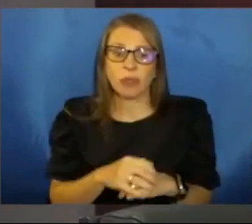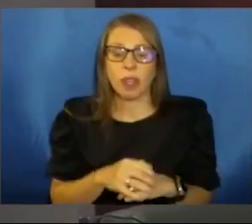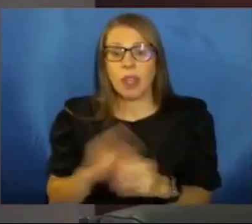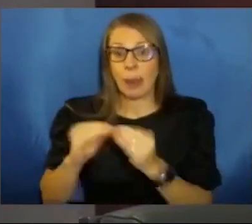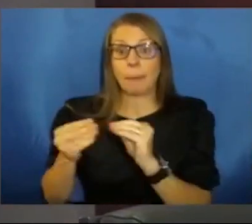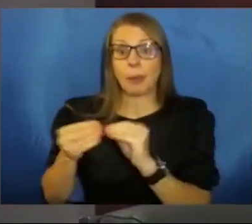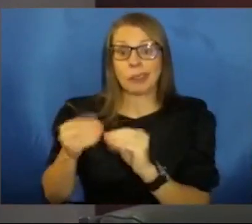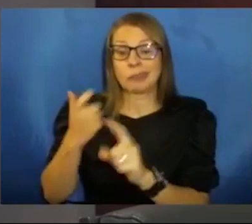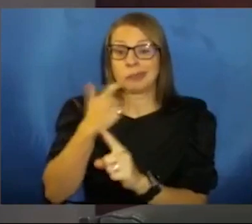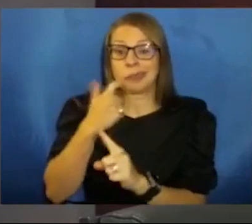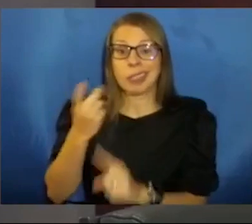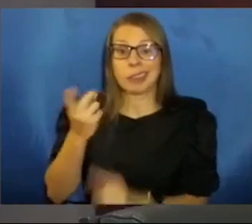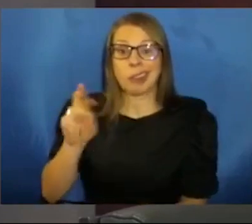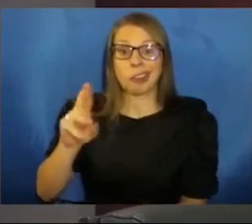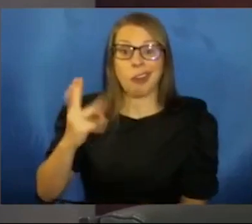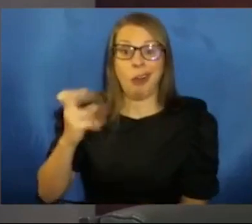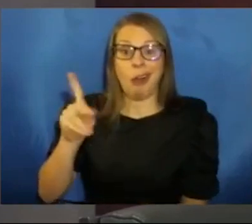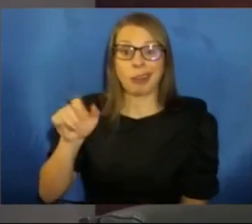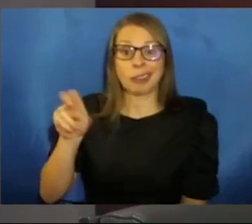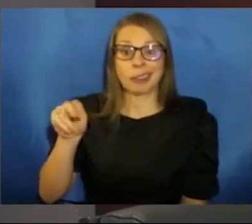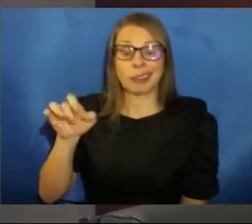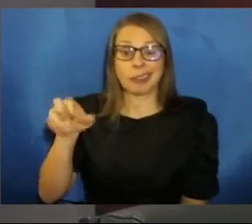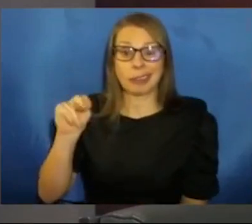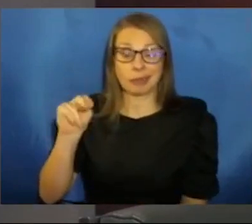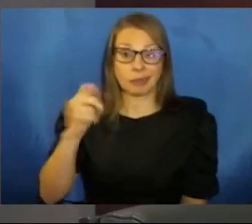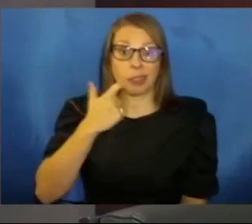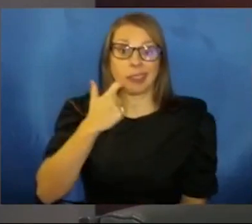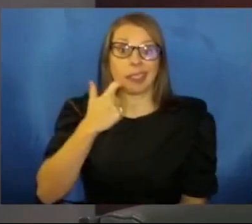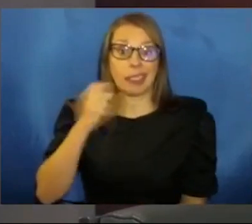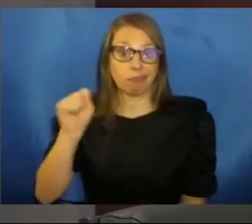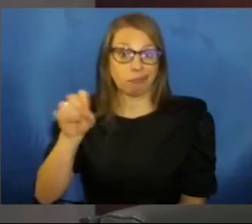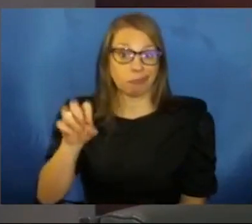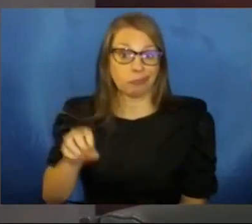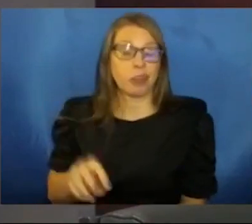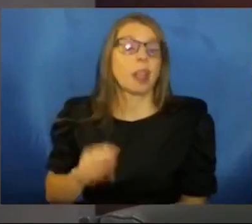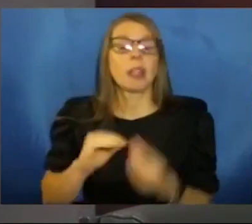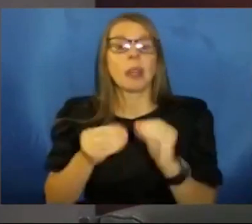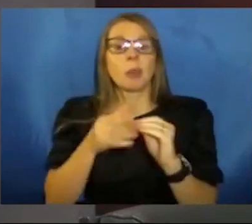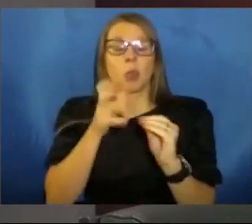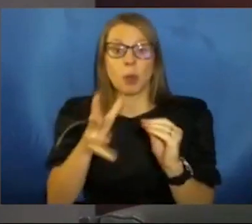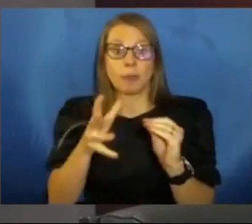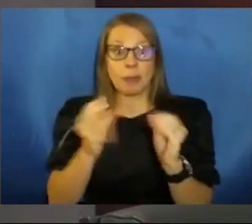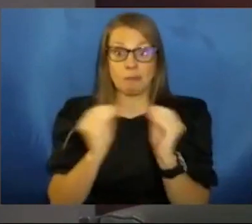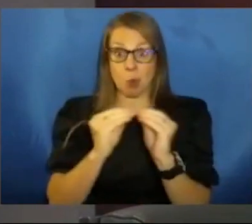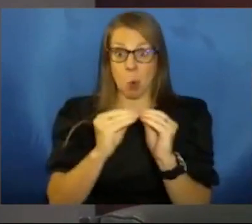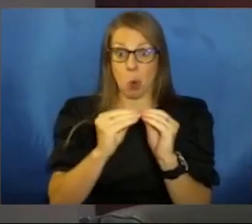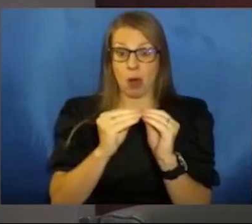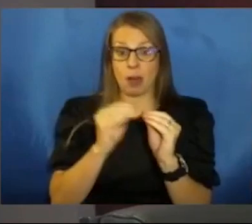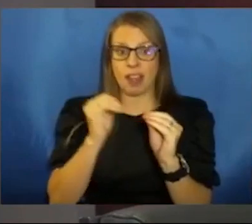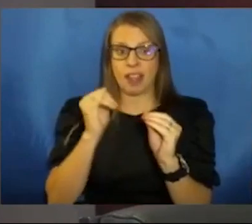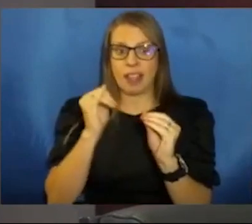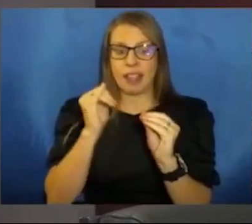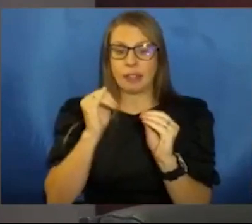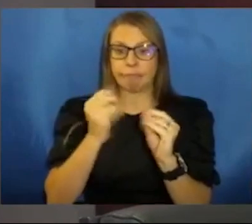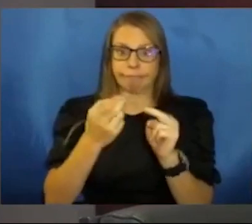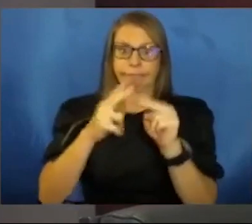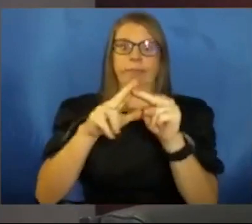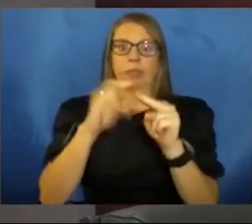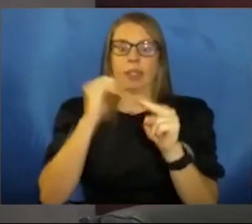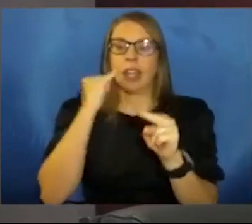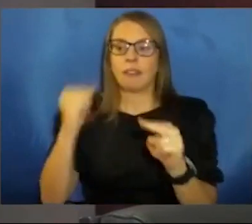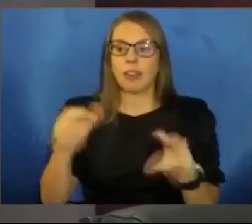pretty much, to my knowledge, all of the hospitals in the metro area are constrained right now by capacity. And it goes back a little